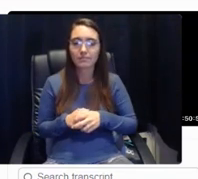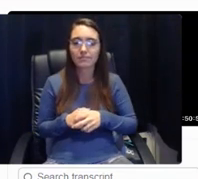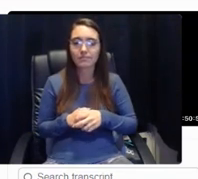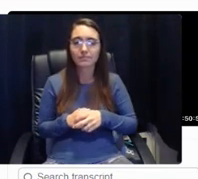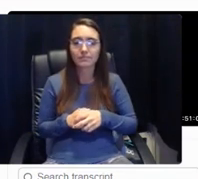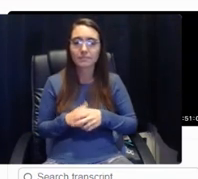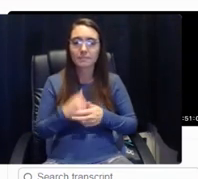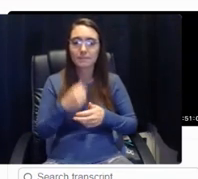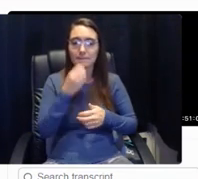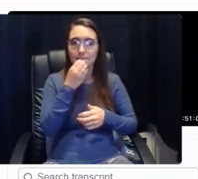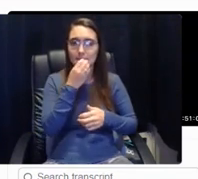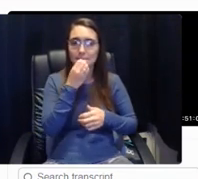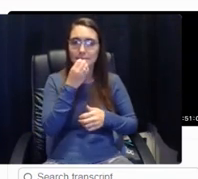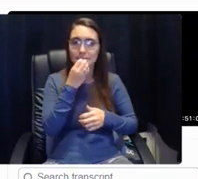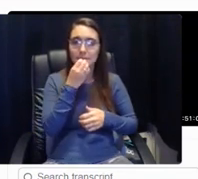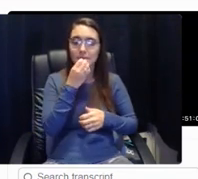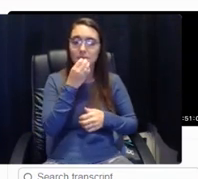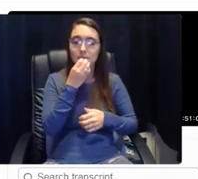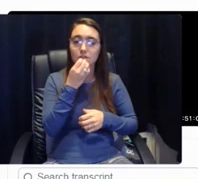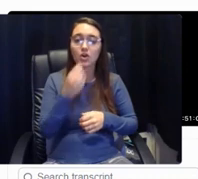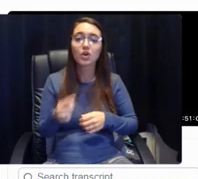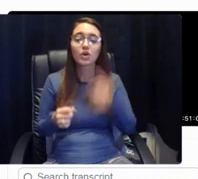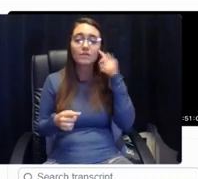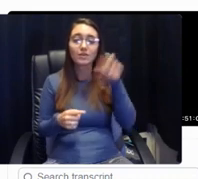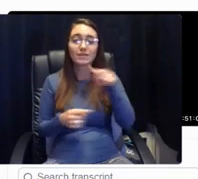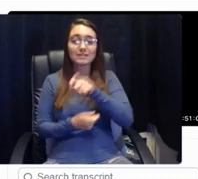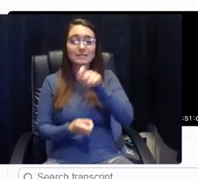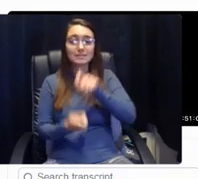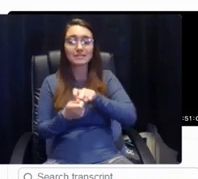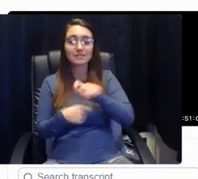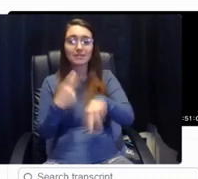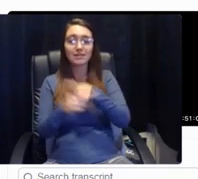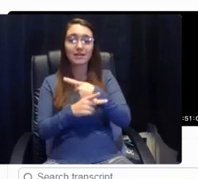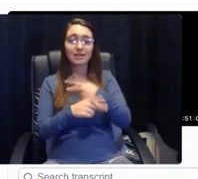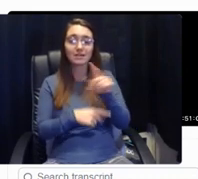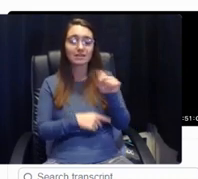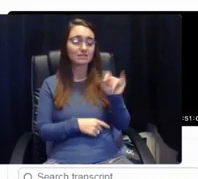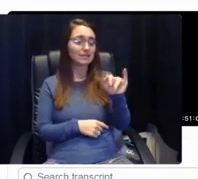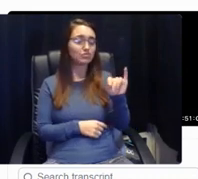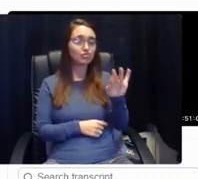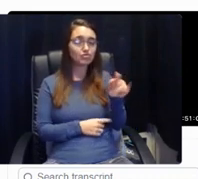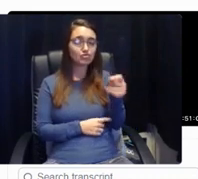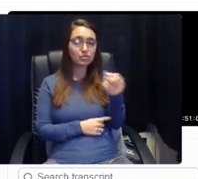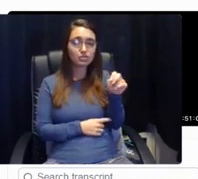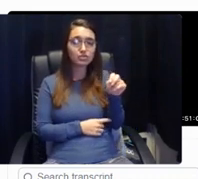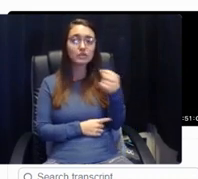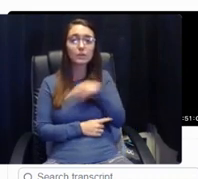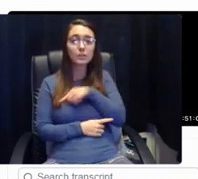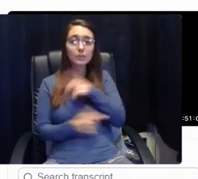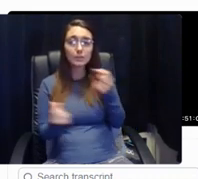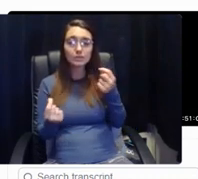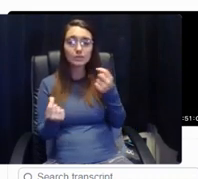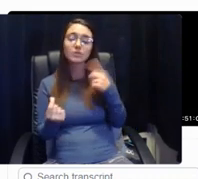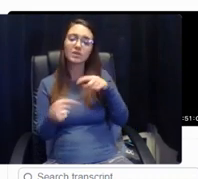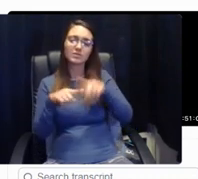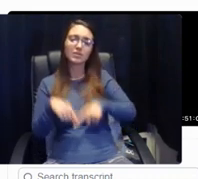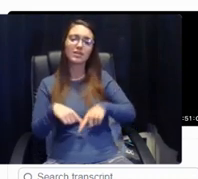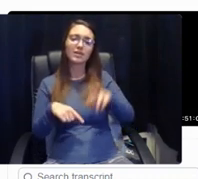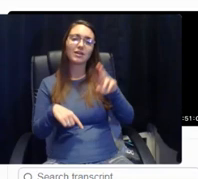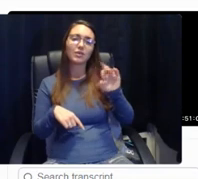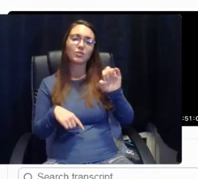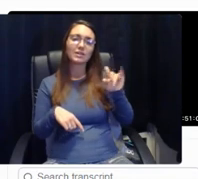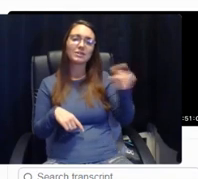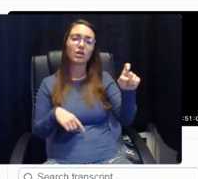order to do this particular titration, we rely on the redox